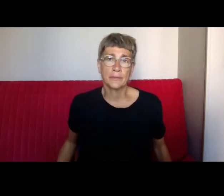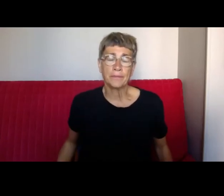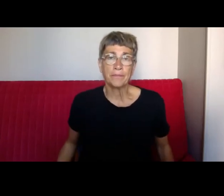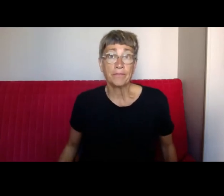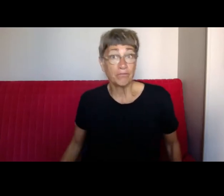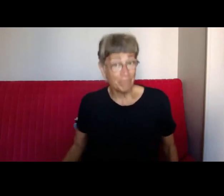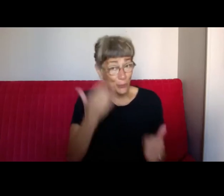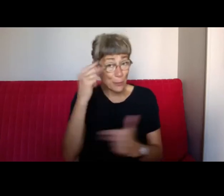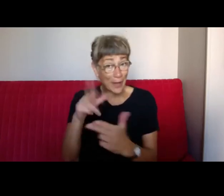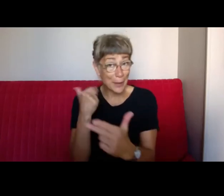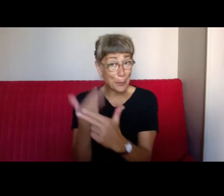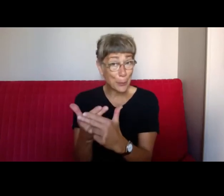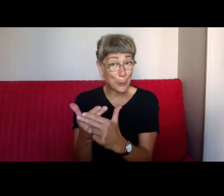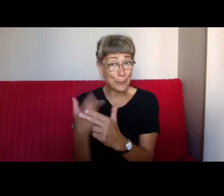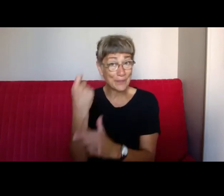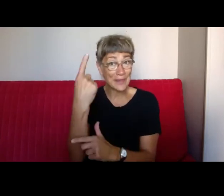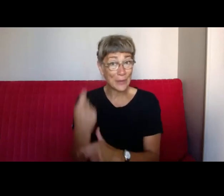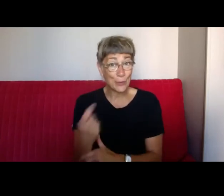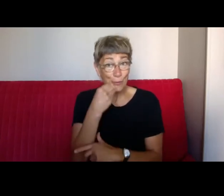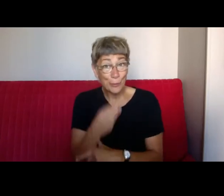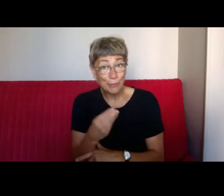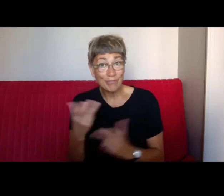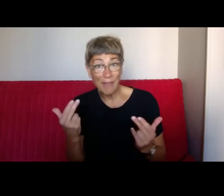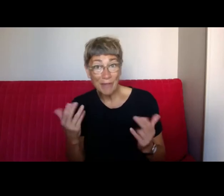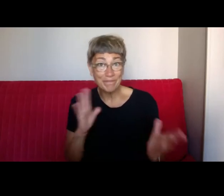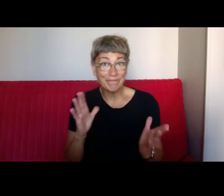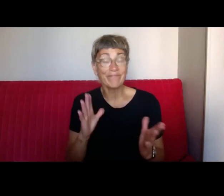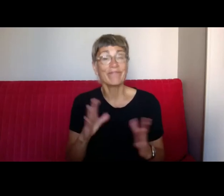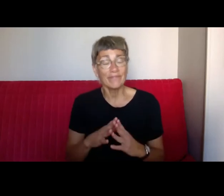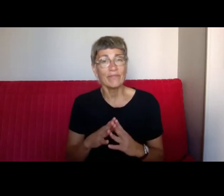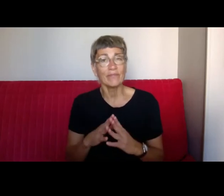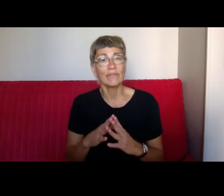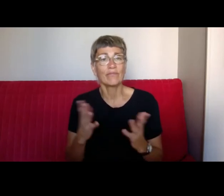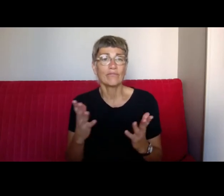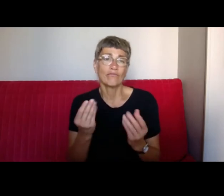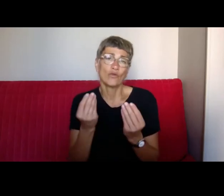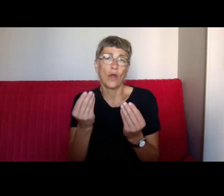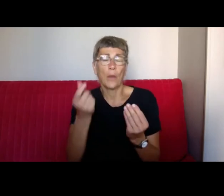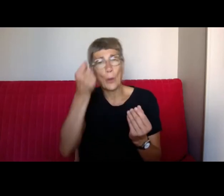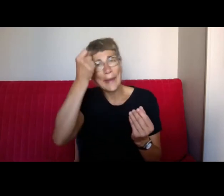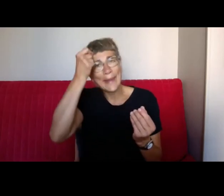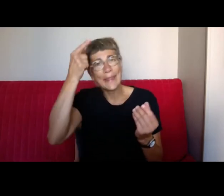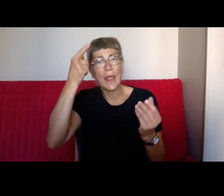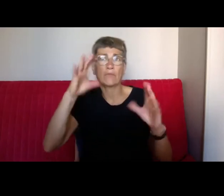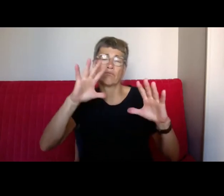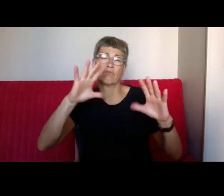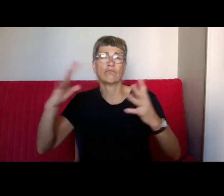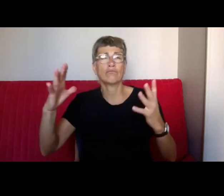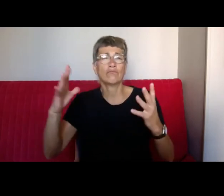your question, but I think that I gave an idea to what you can still do, and there is time for